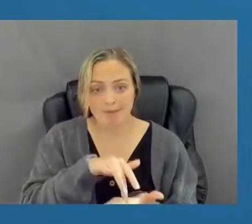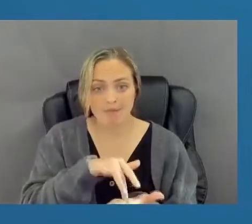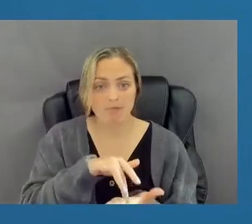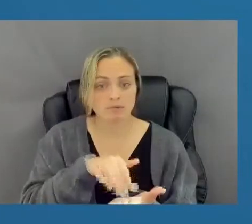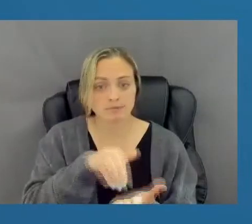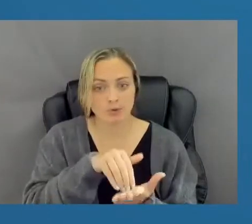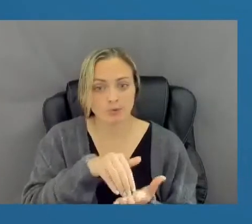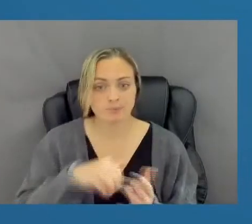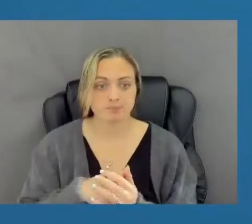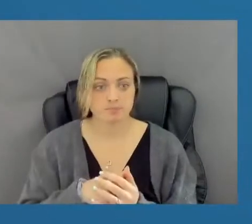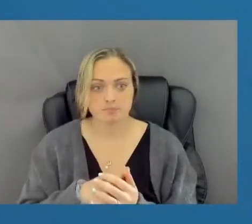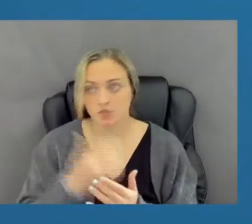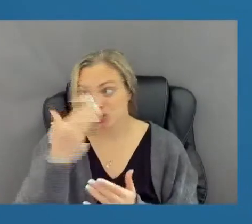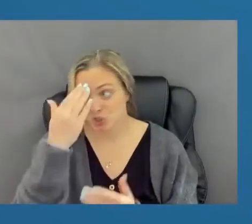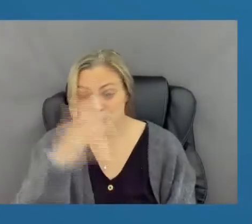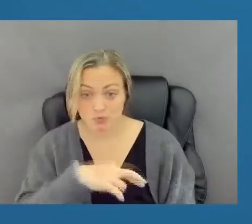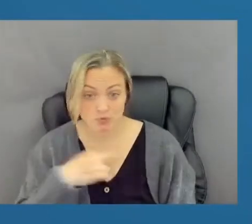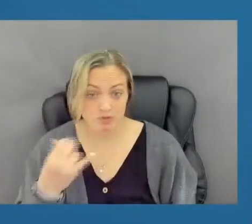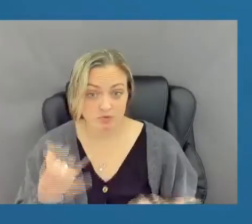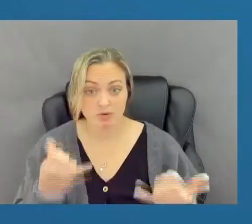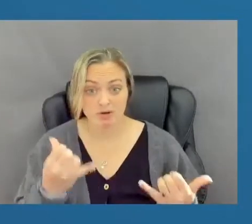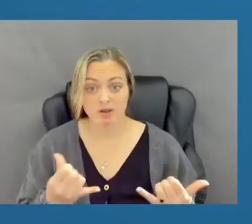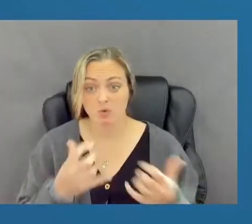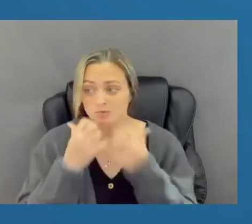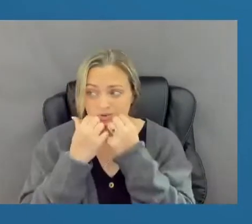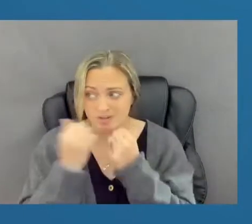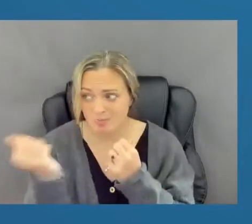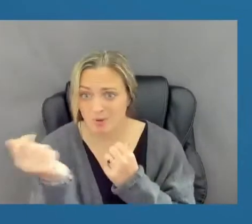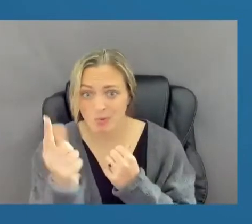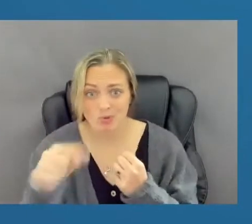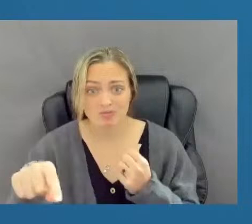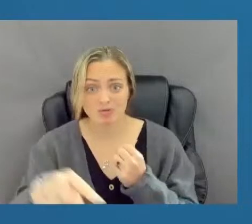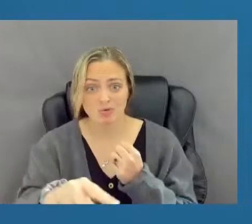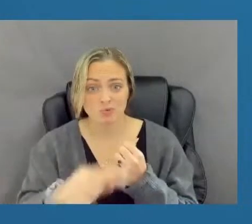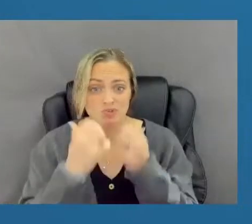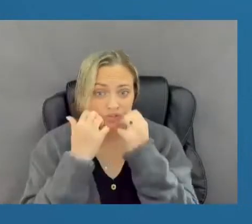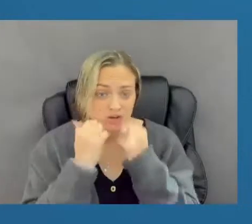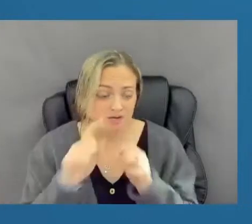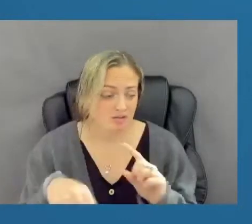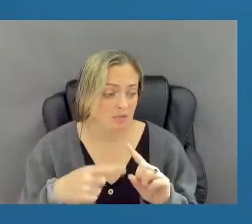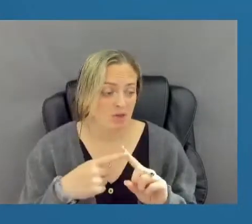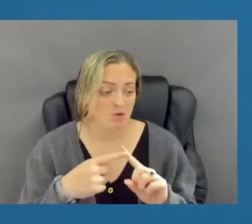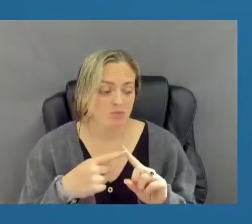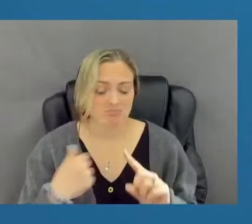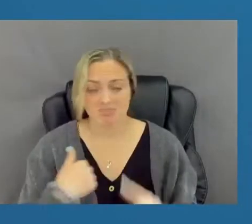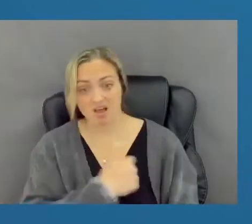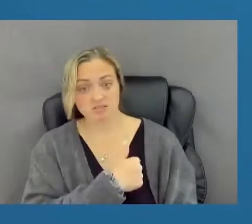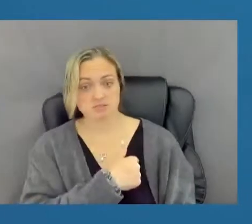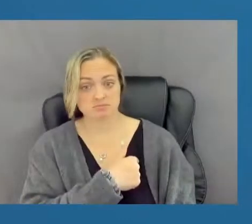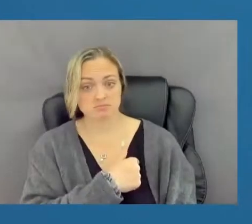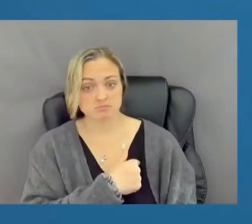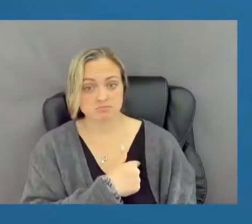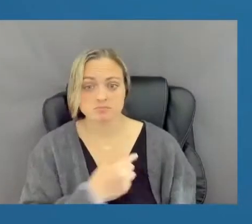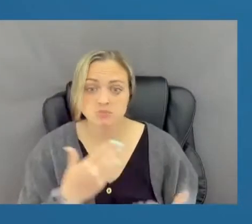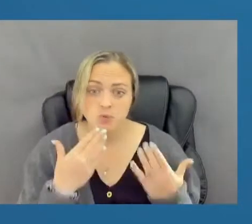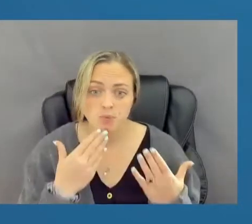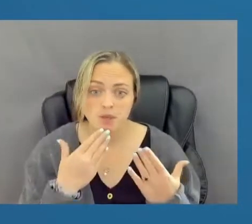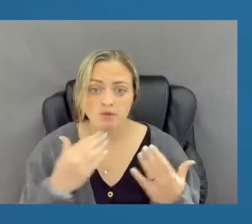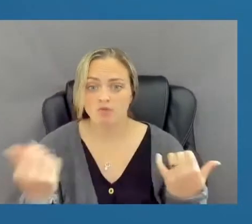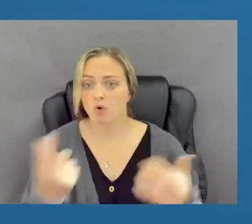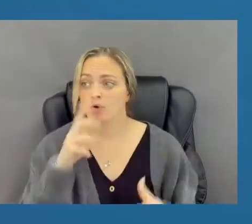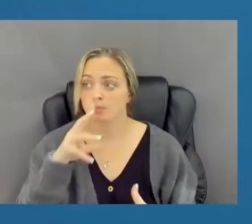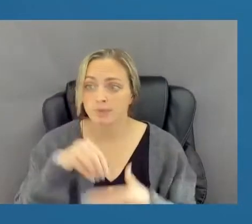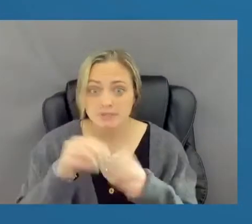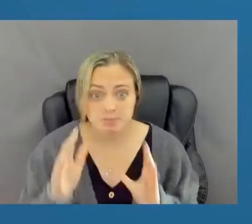stakes and she cares about all of you. She cares about all of us. So thankful for all of the